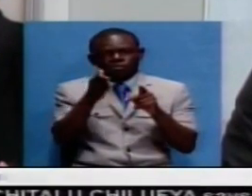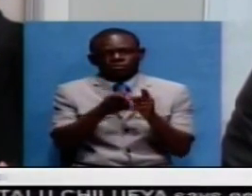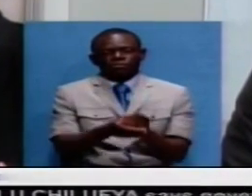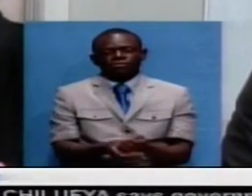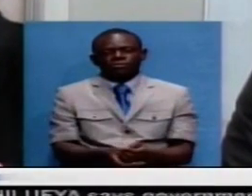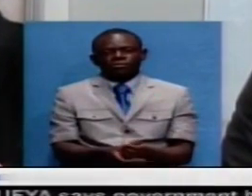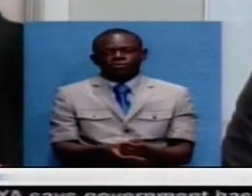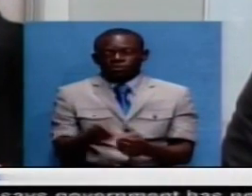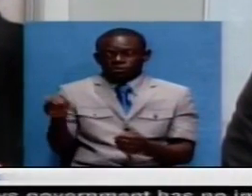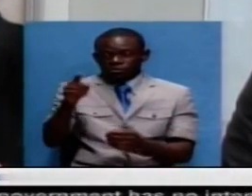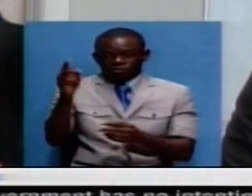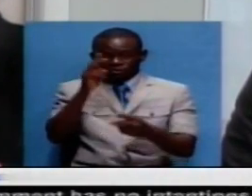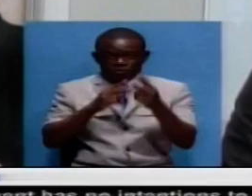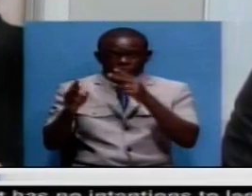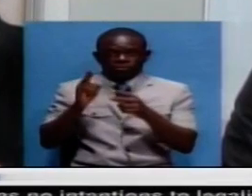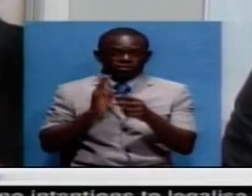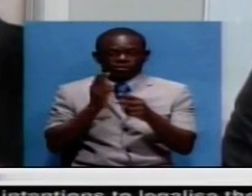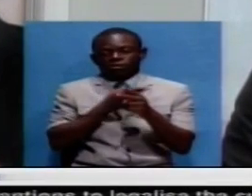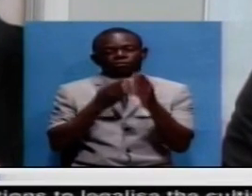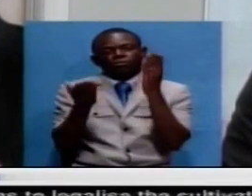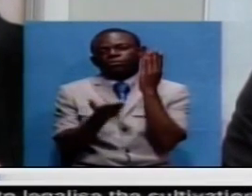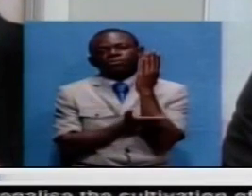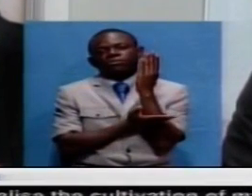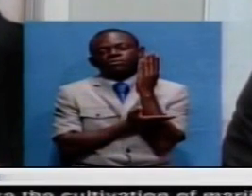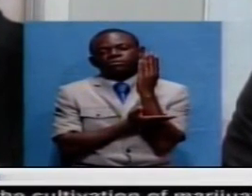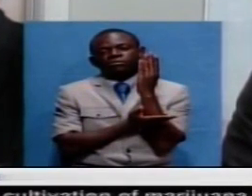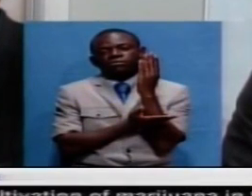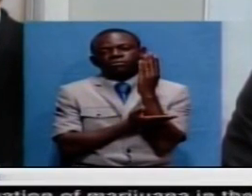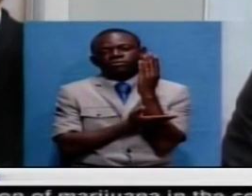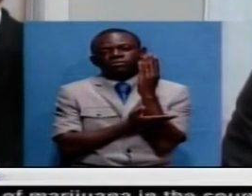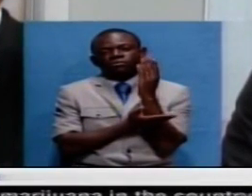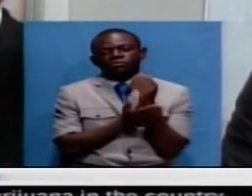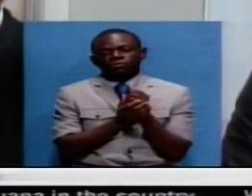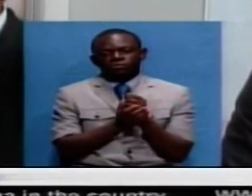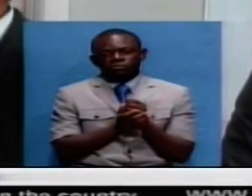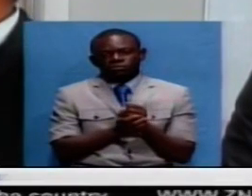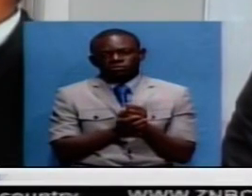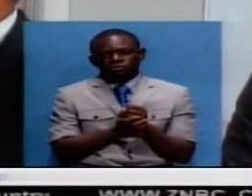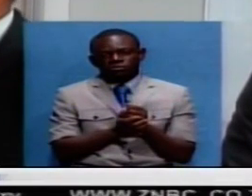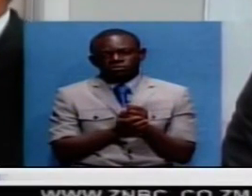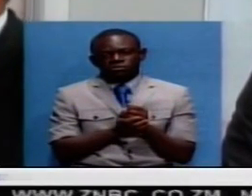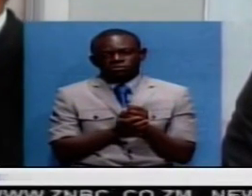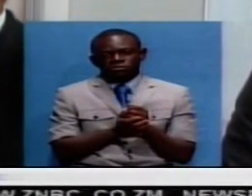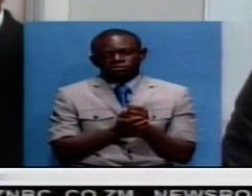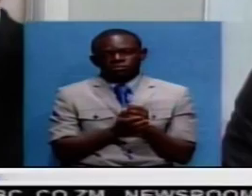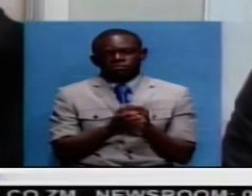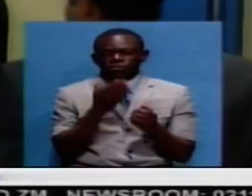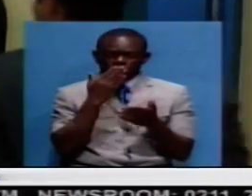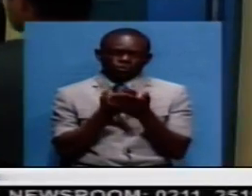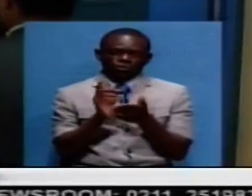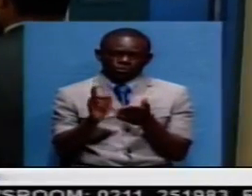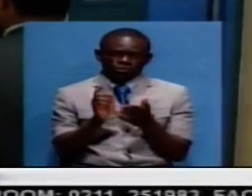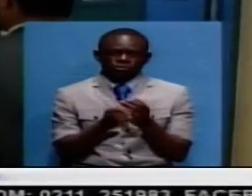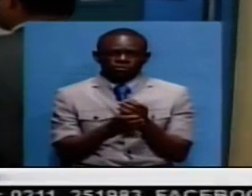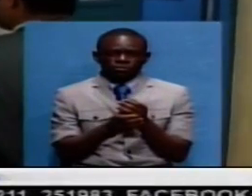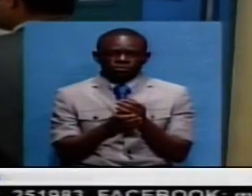we welcome the visit. We congratulate our High Commissioner to India that this is how it should be done.